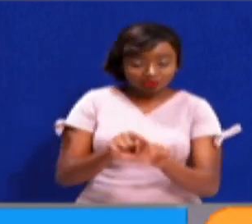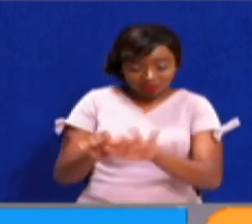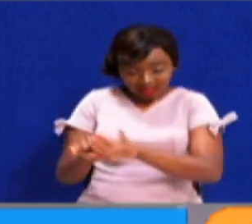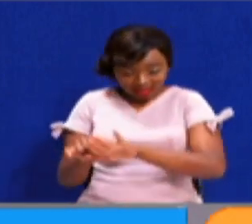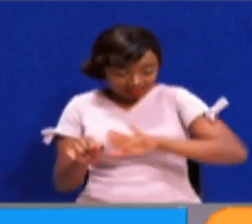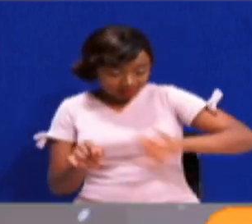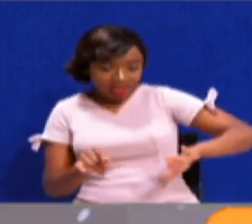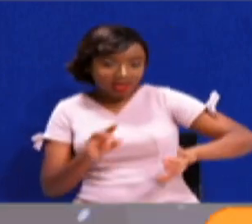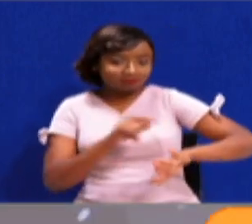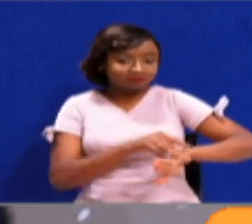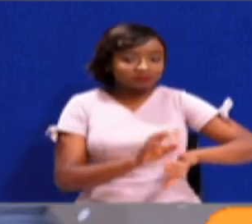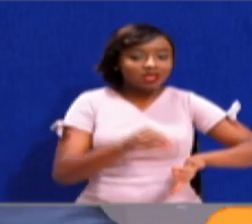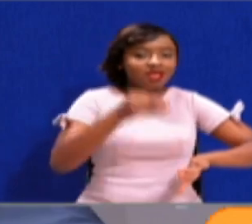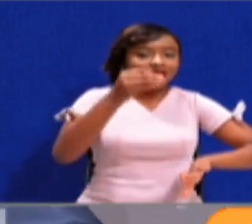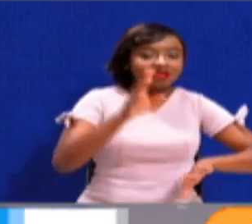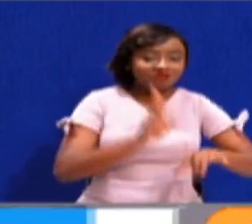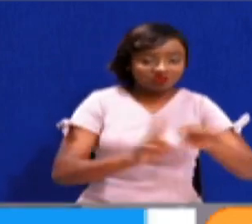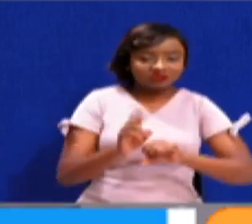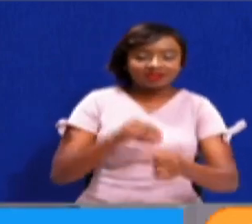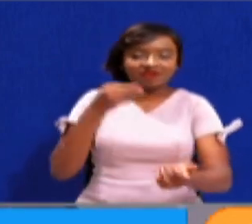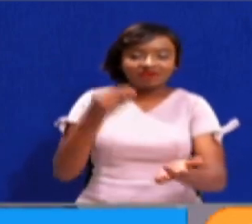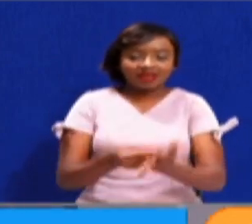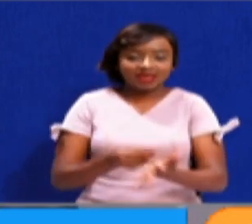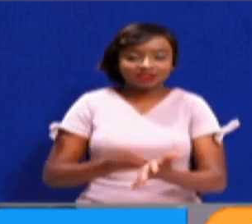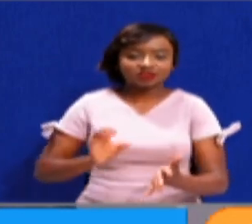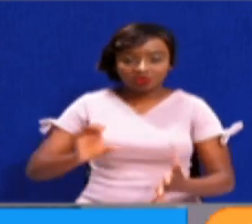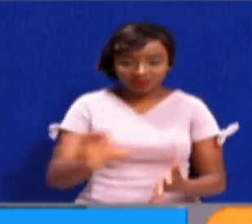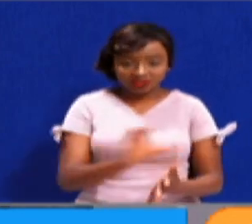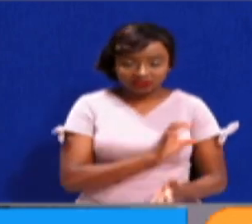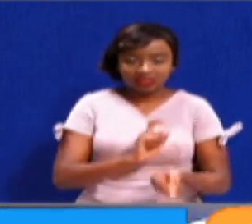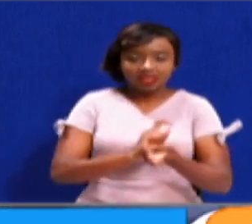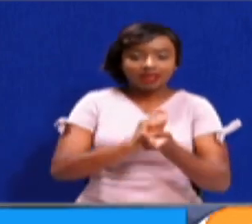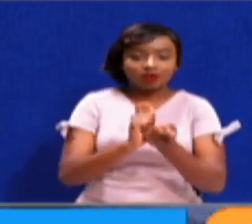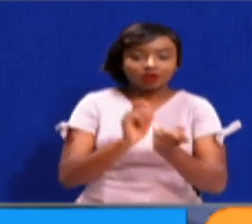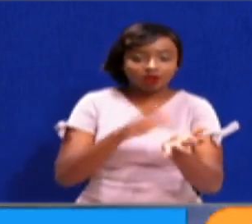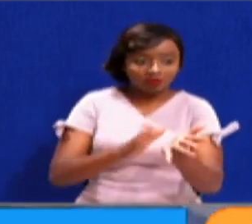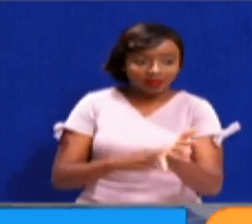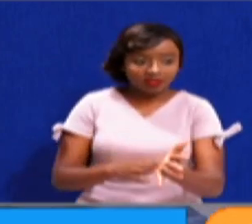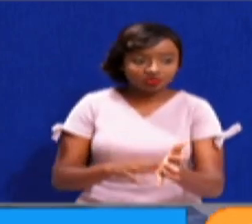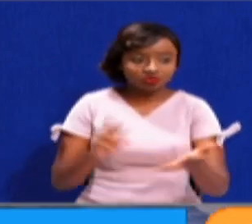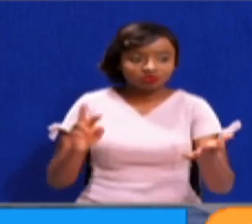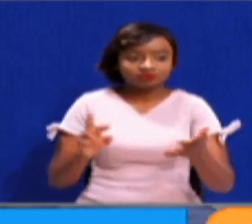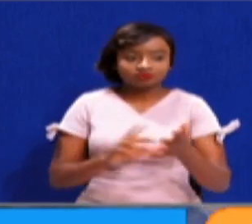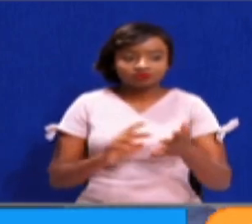remainder be applied using the Finance Committee recommendation. You see,